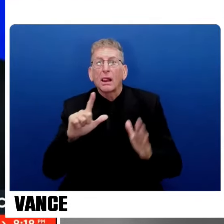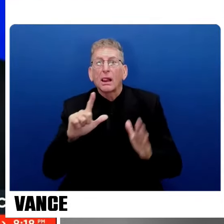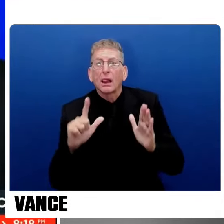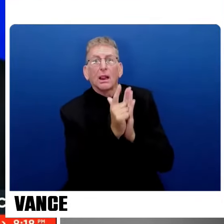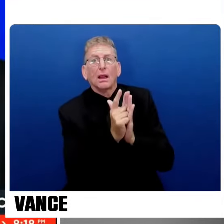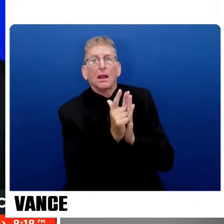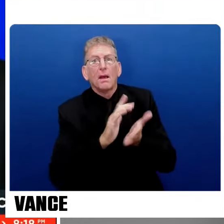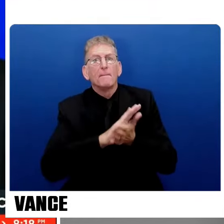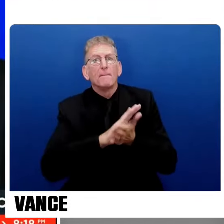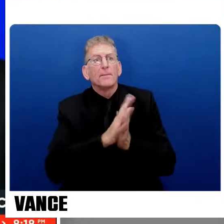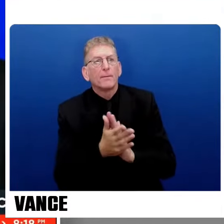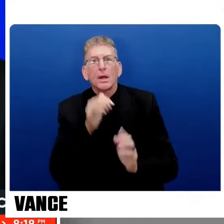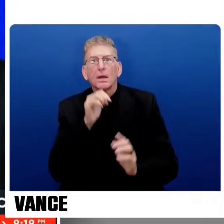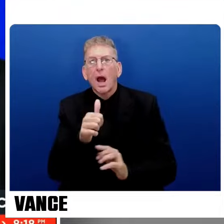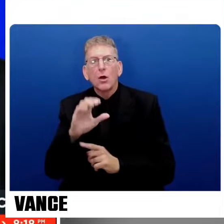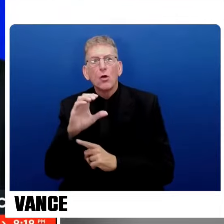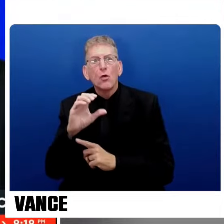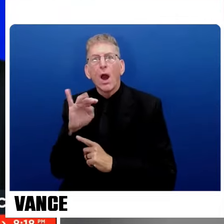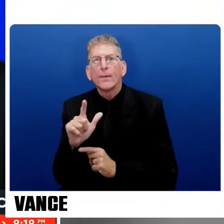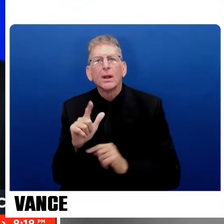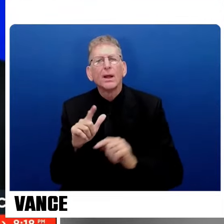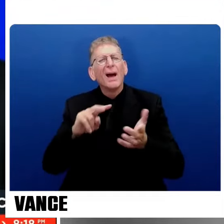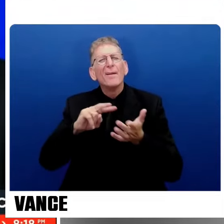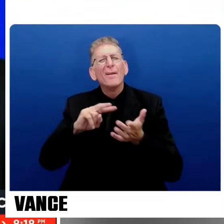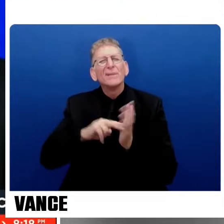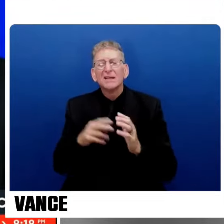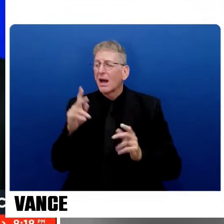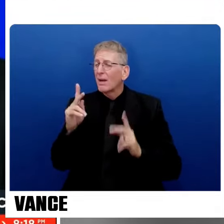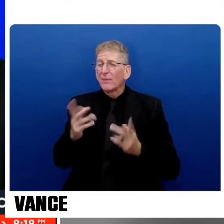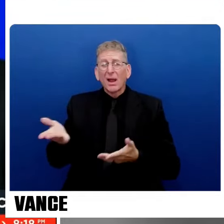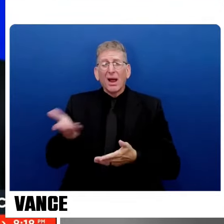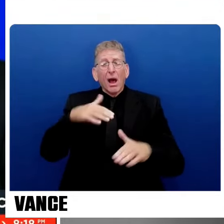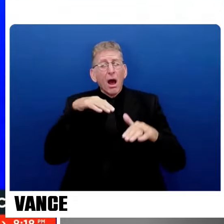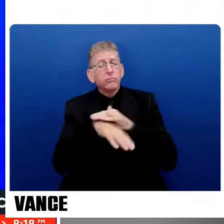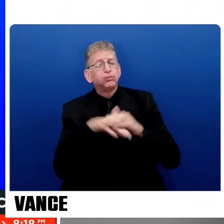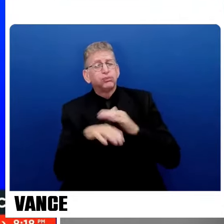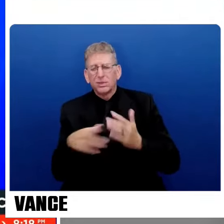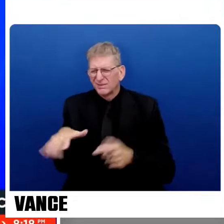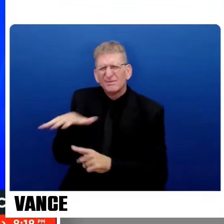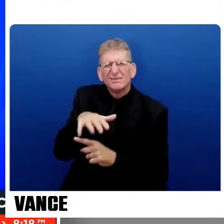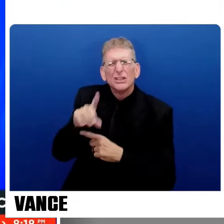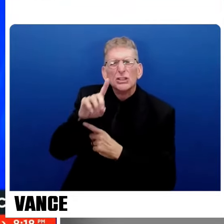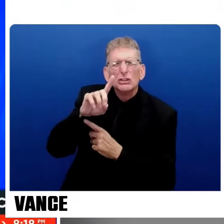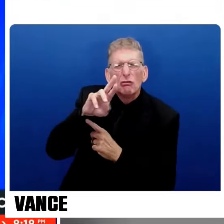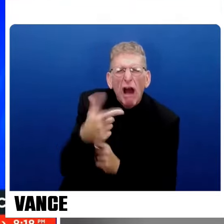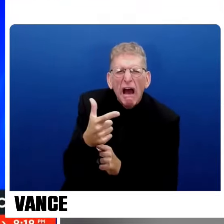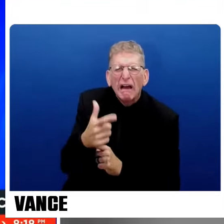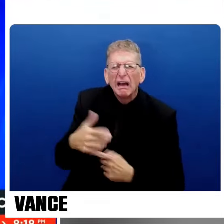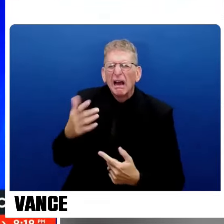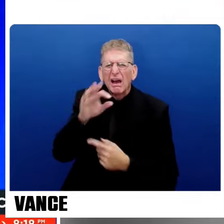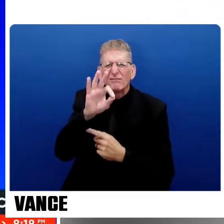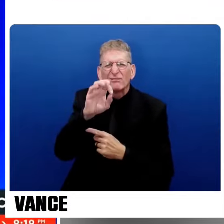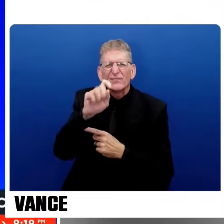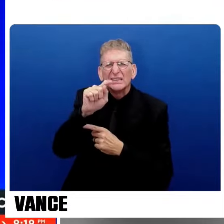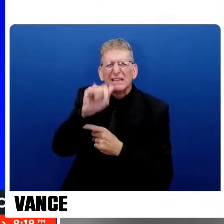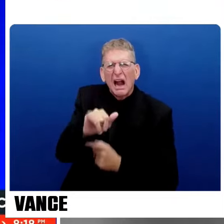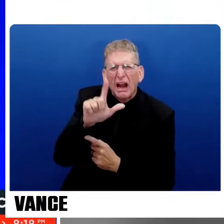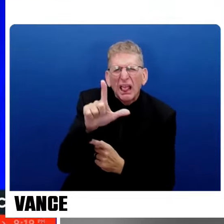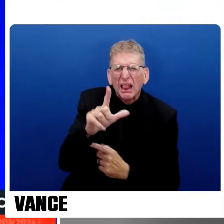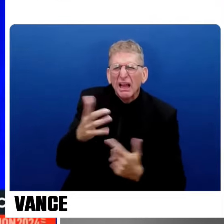lot of fentanyl is coming into our country. I had a mother who struggled with opioid addiction and has gotten clean. I don't want people who are struggling